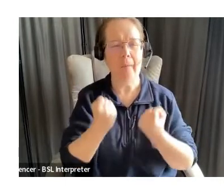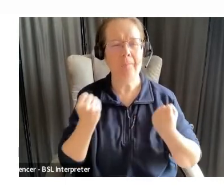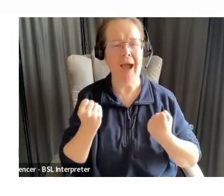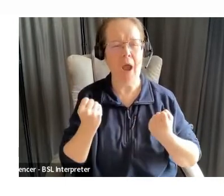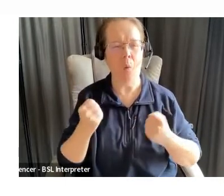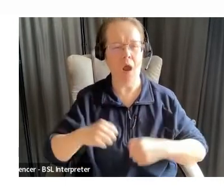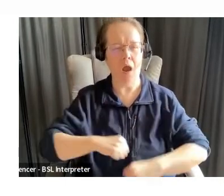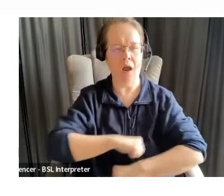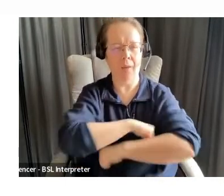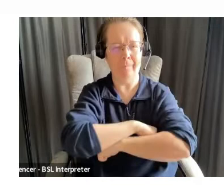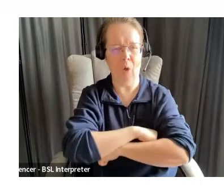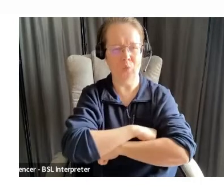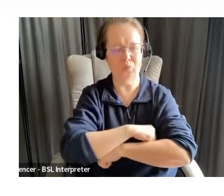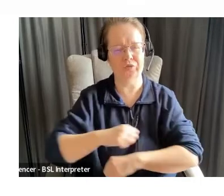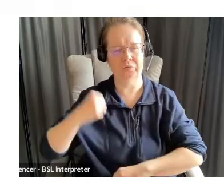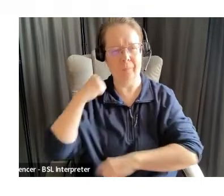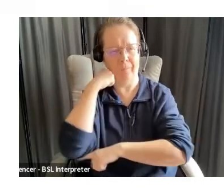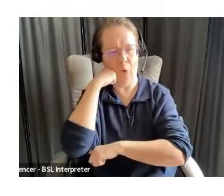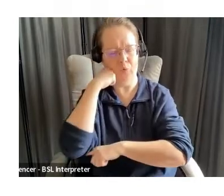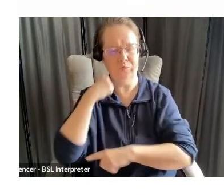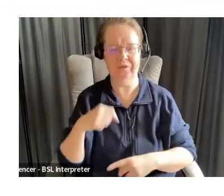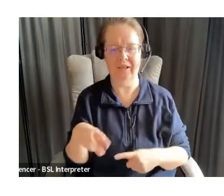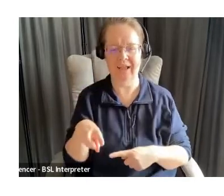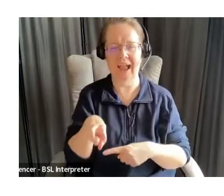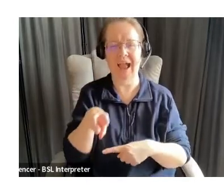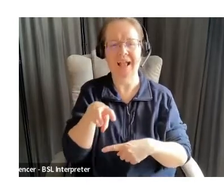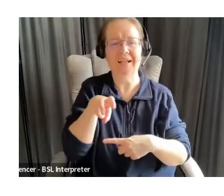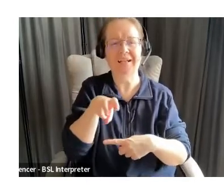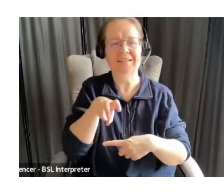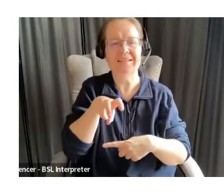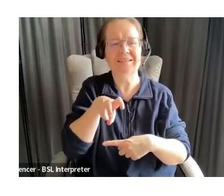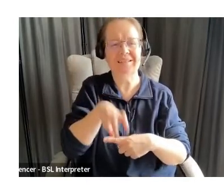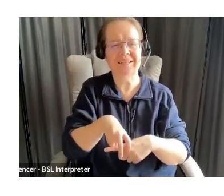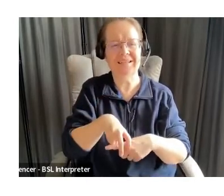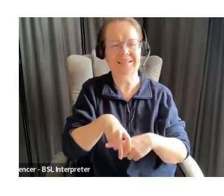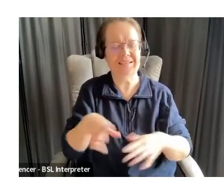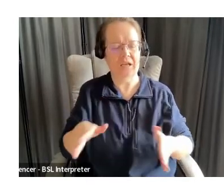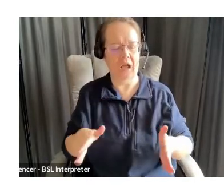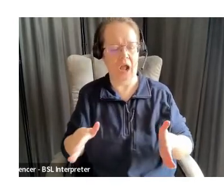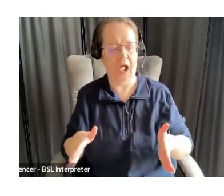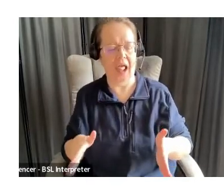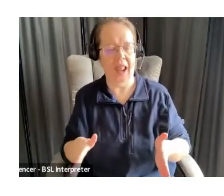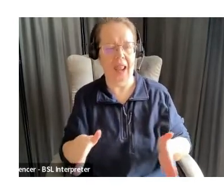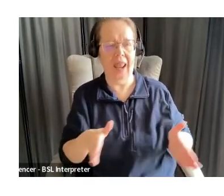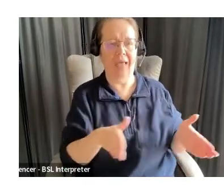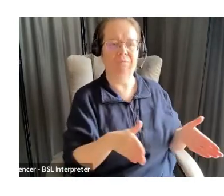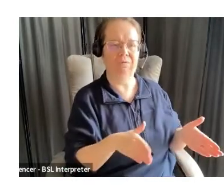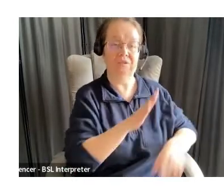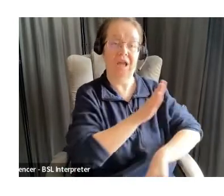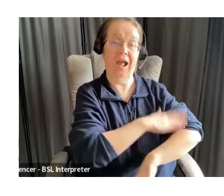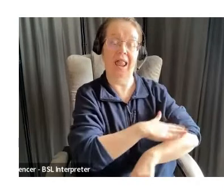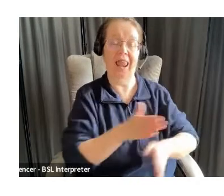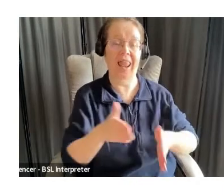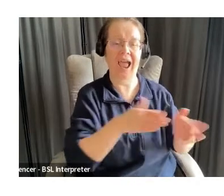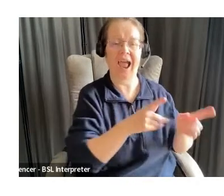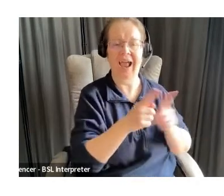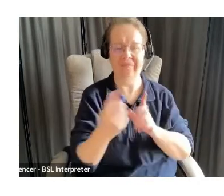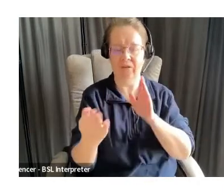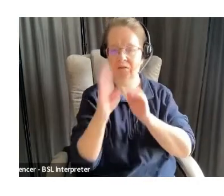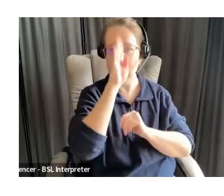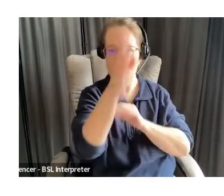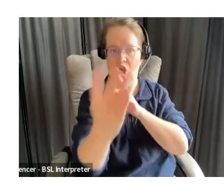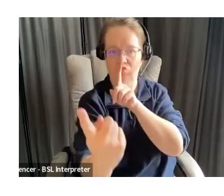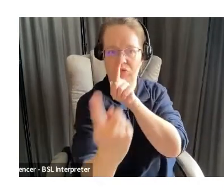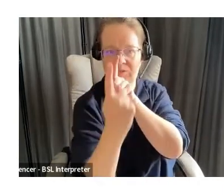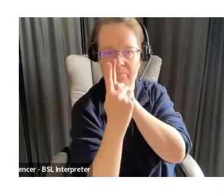right? There's this whole thing about sitting slightly left to the interviewer, because sitting face on with an interview can